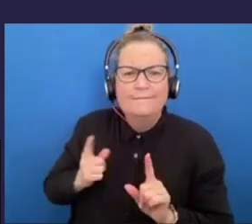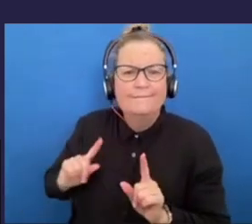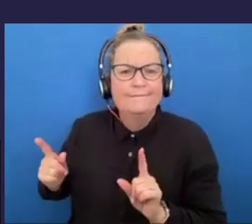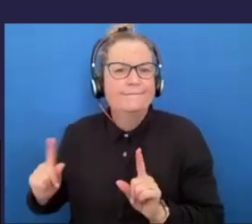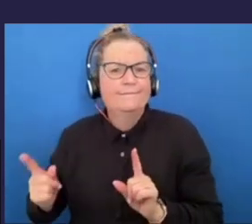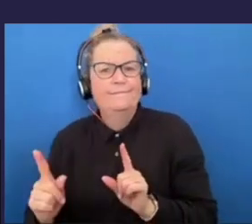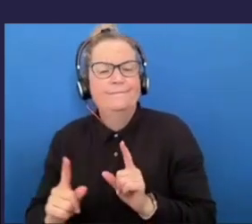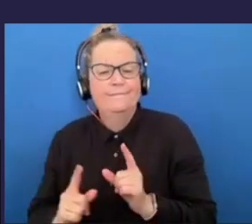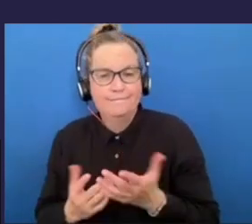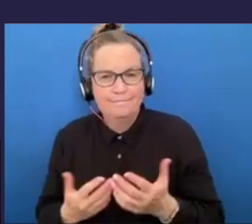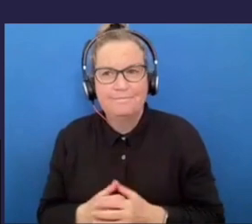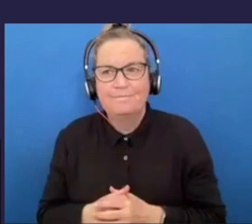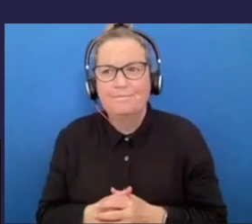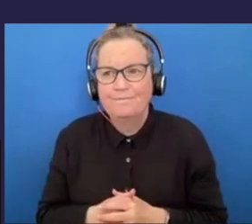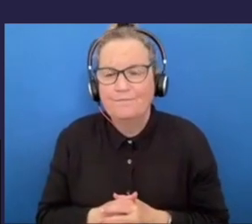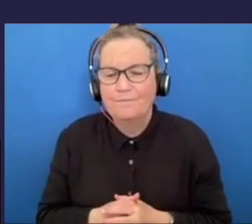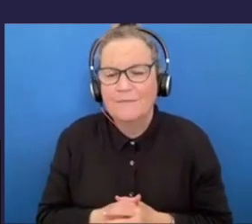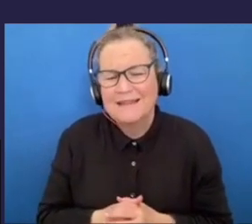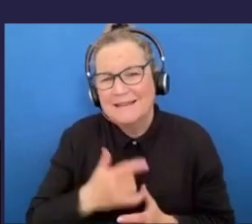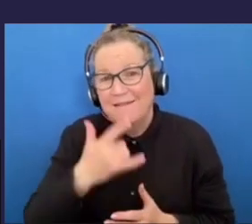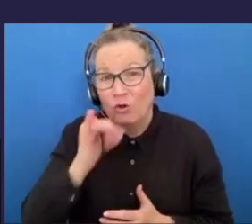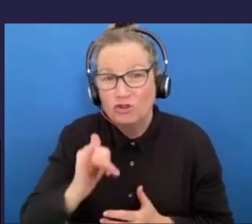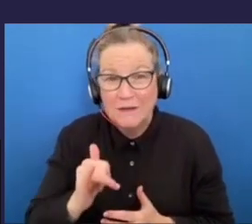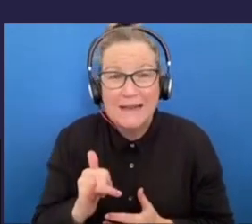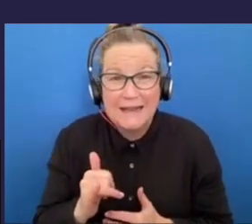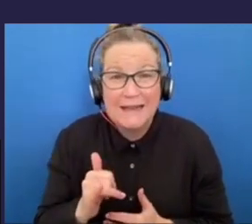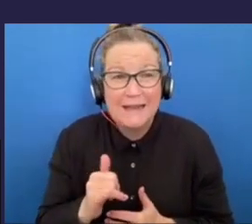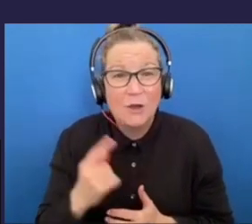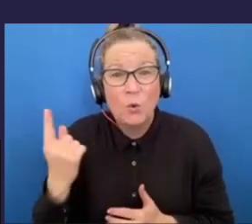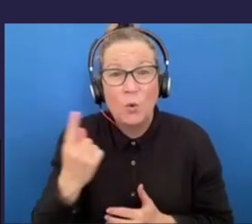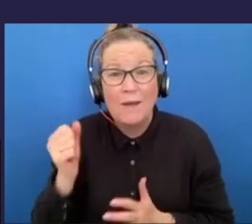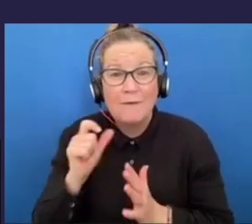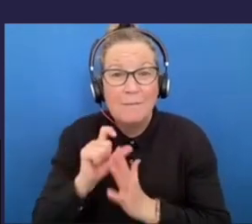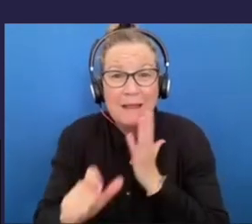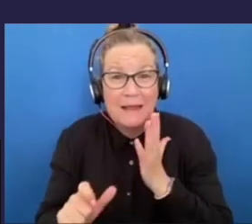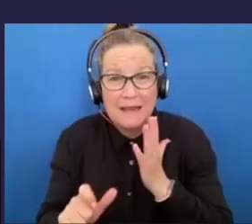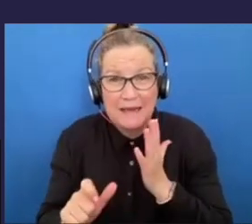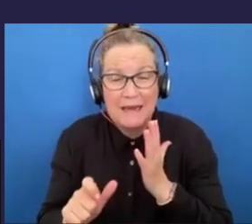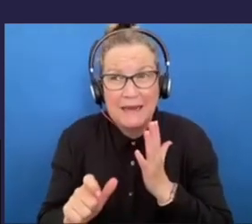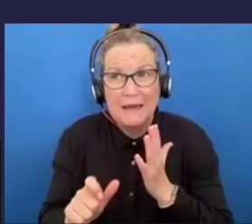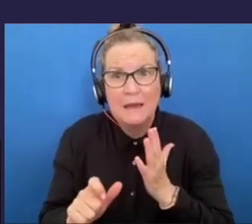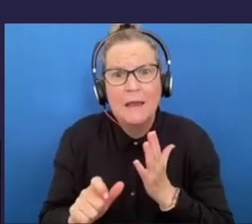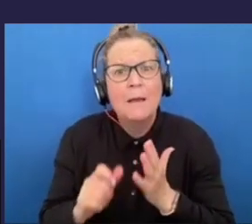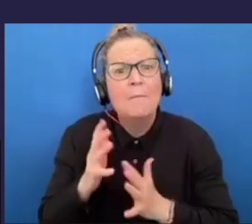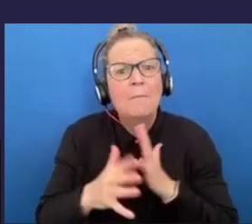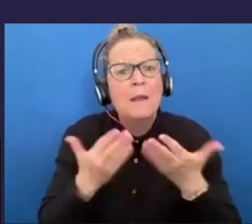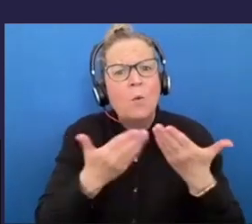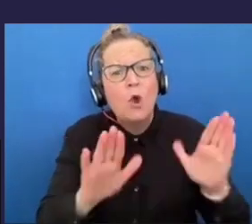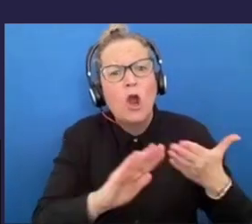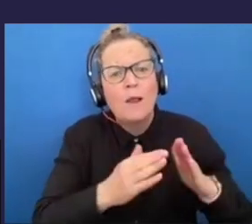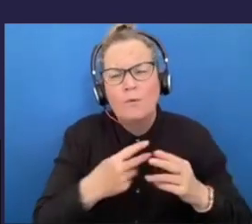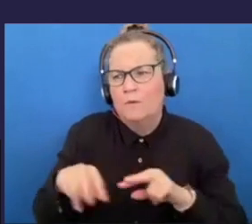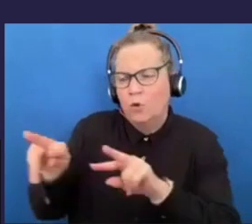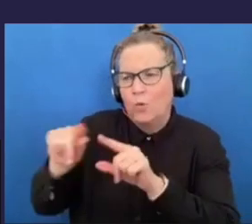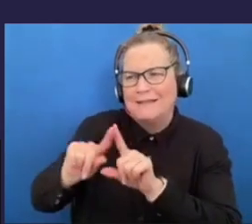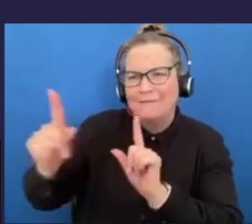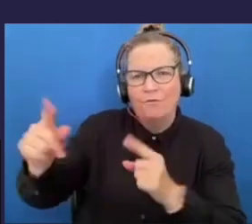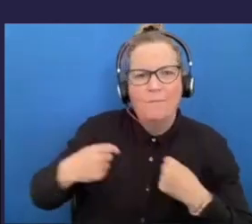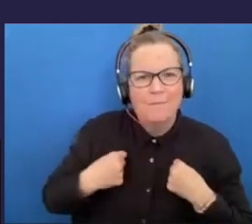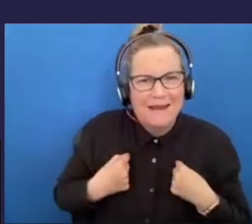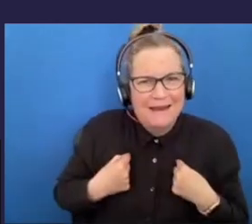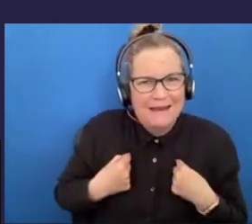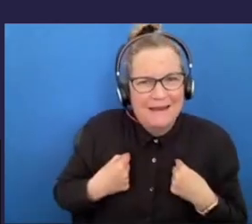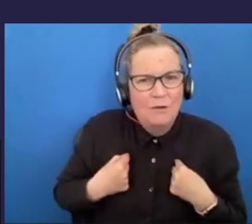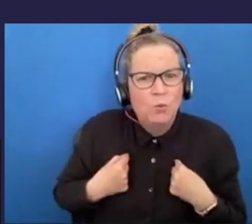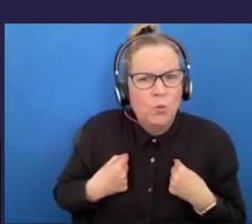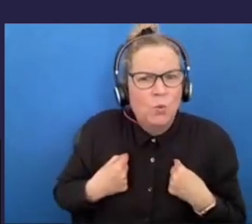Unfortunately, having a disability falls into most people's idea of experiencing someone who is different. So overcoming the difference means often taking